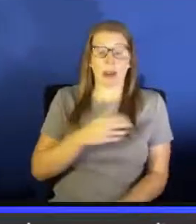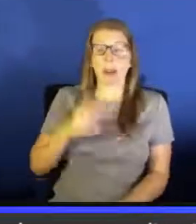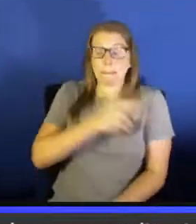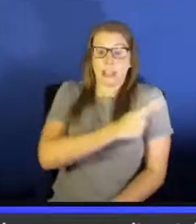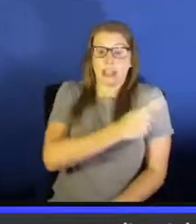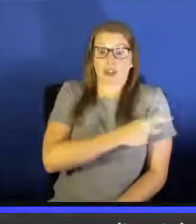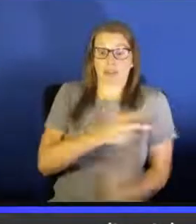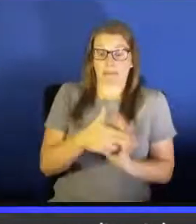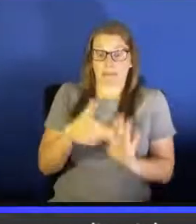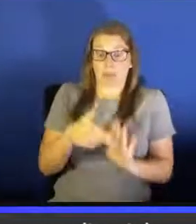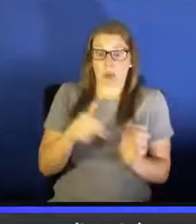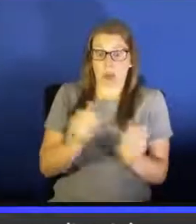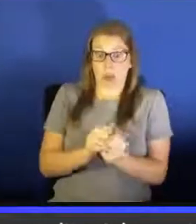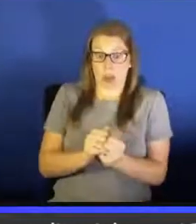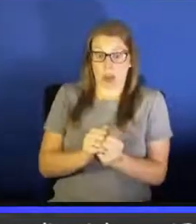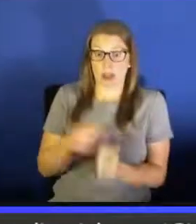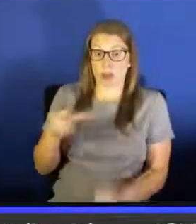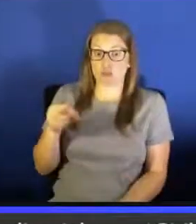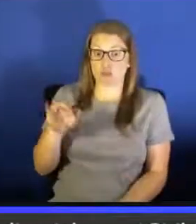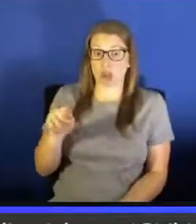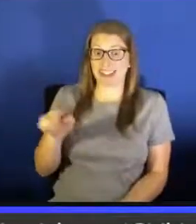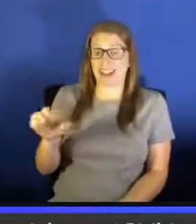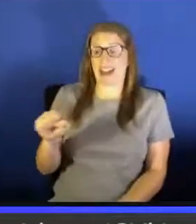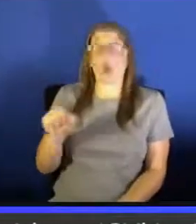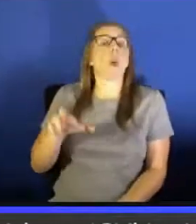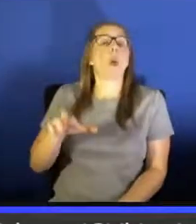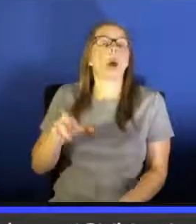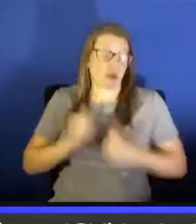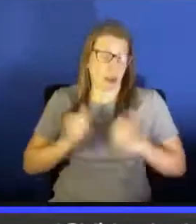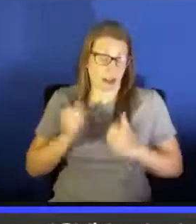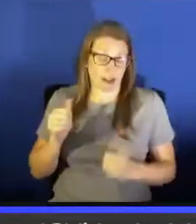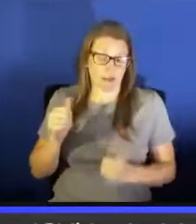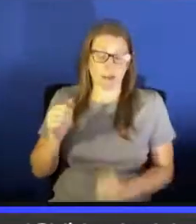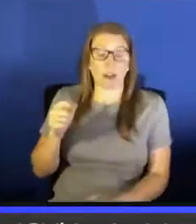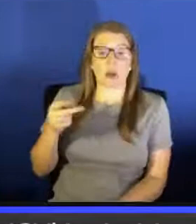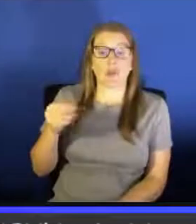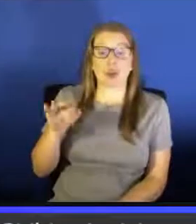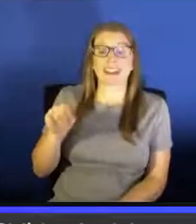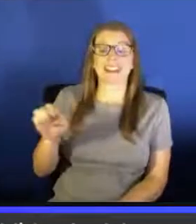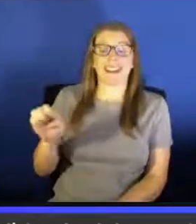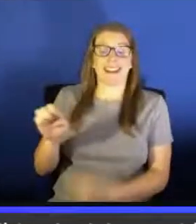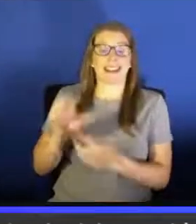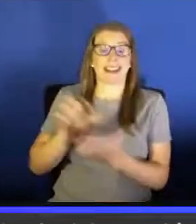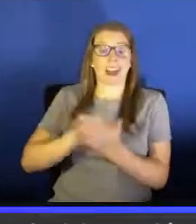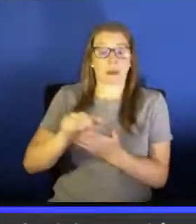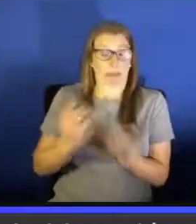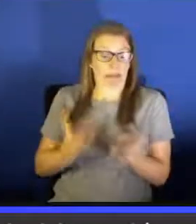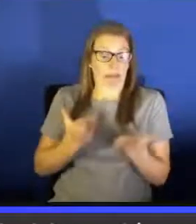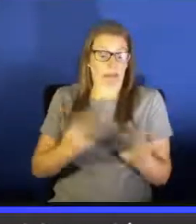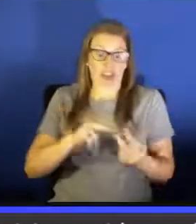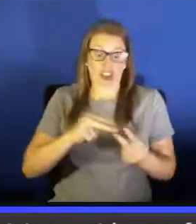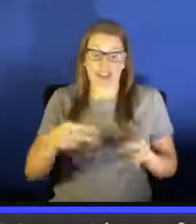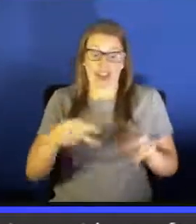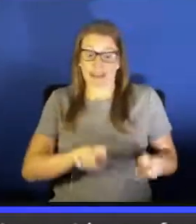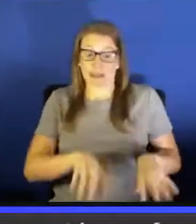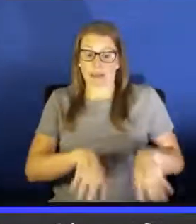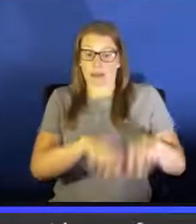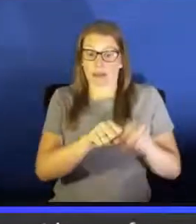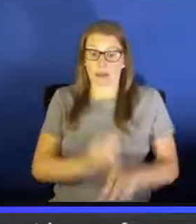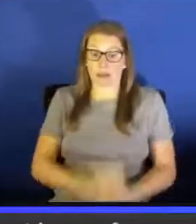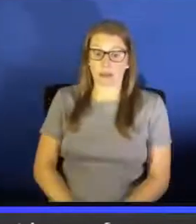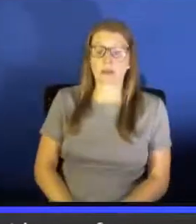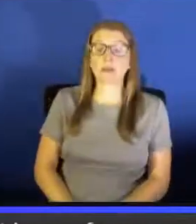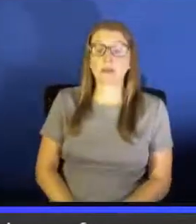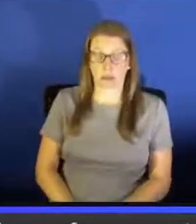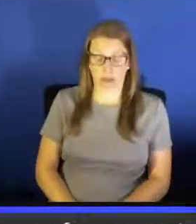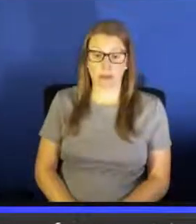history, or even diagnosed with very aggressive prostate cancer, it is actually recommended that they undergo genetic testing, germline genetic testing, to see